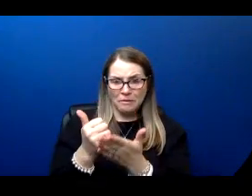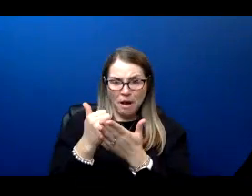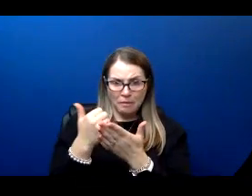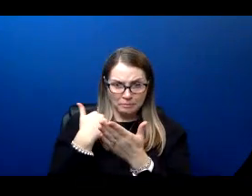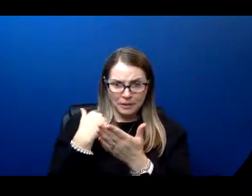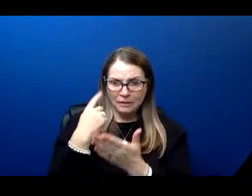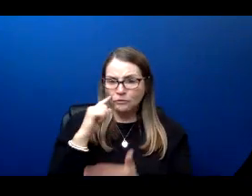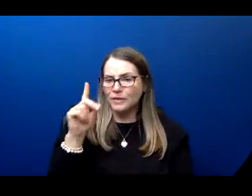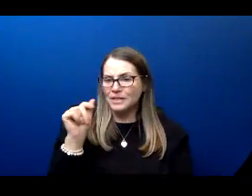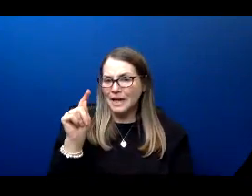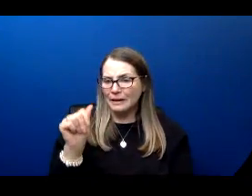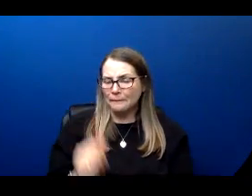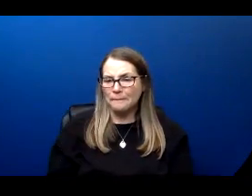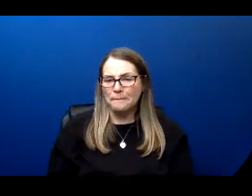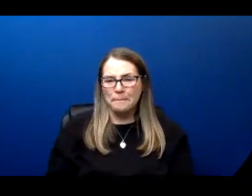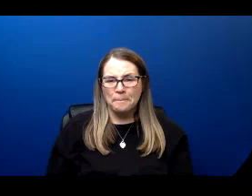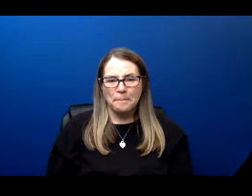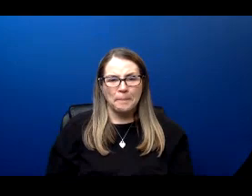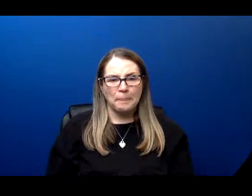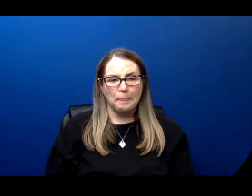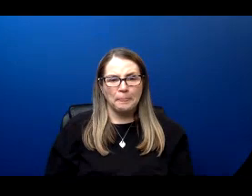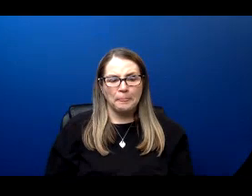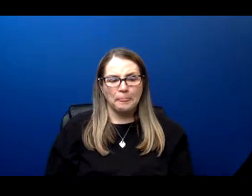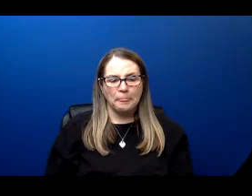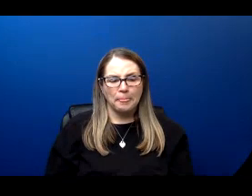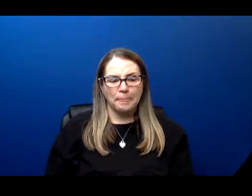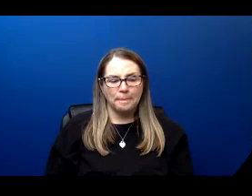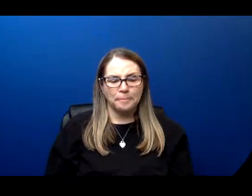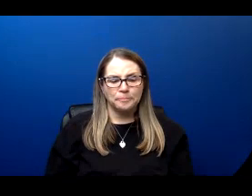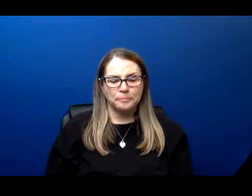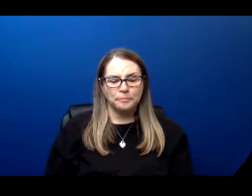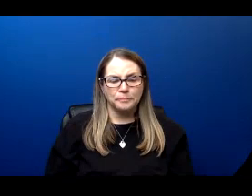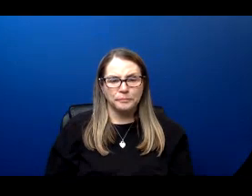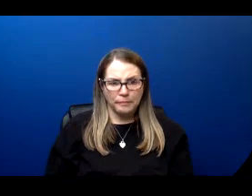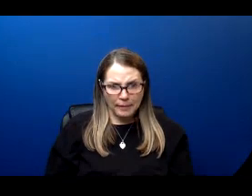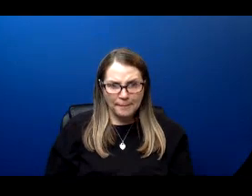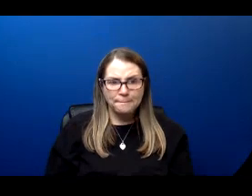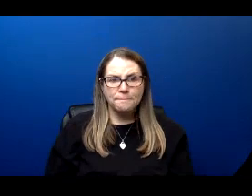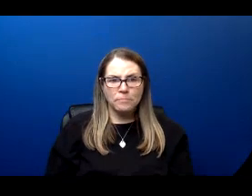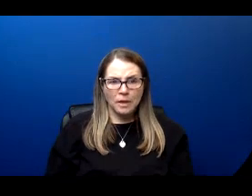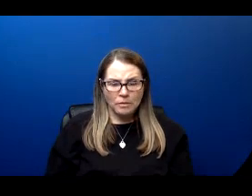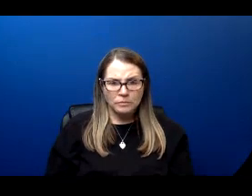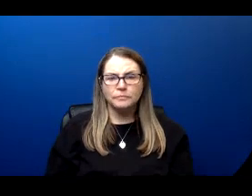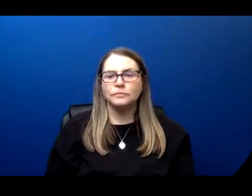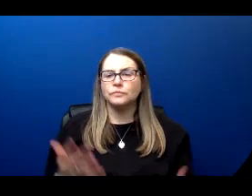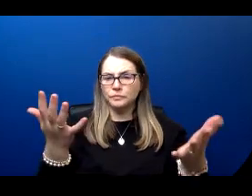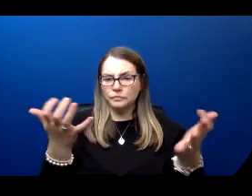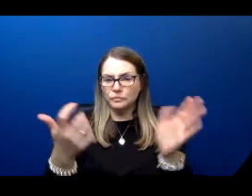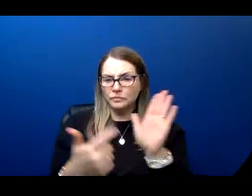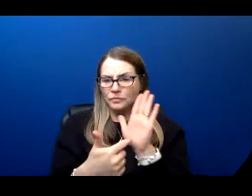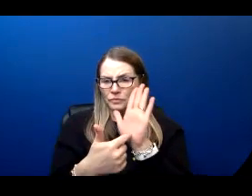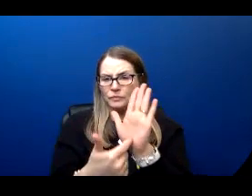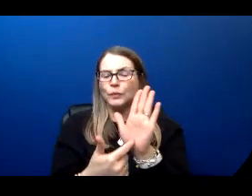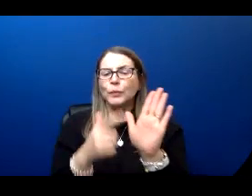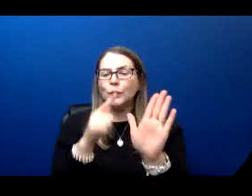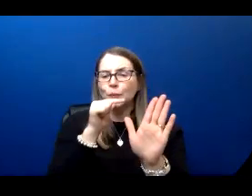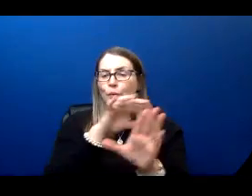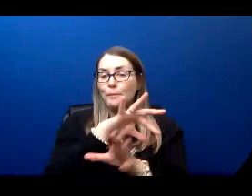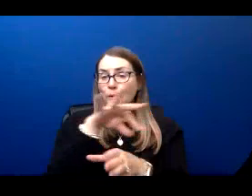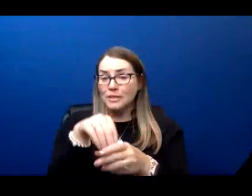data. Next slide. So I do want to show you like who actually participated